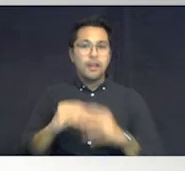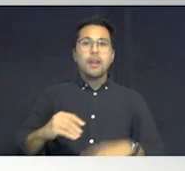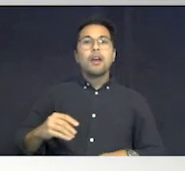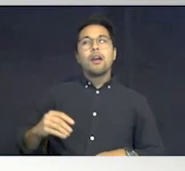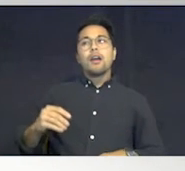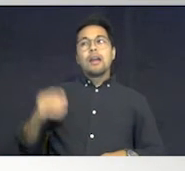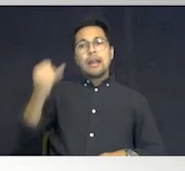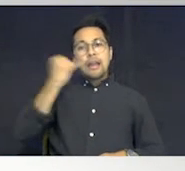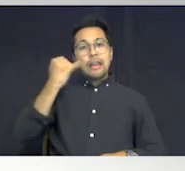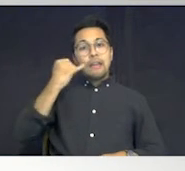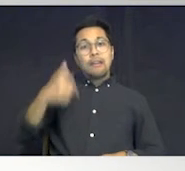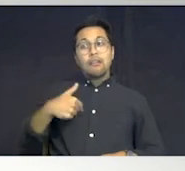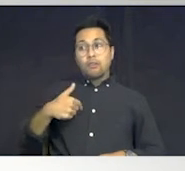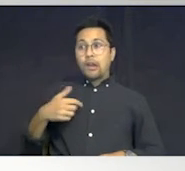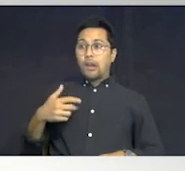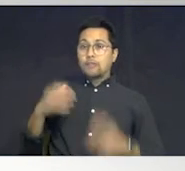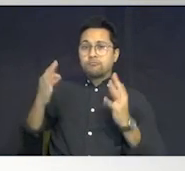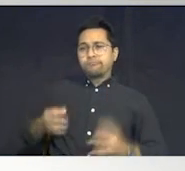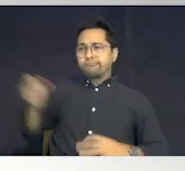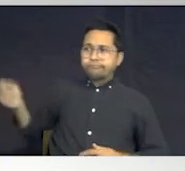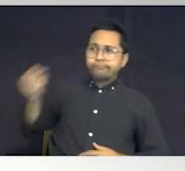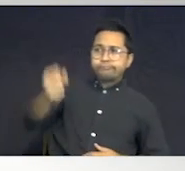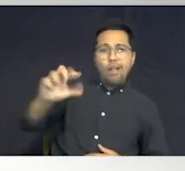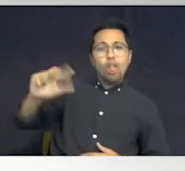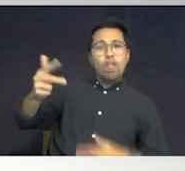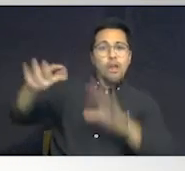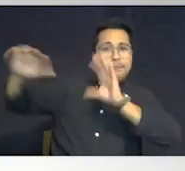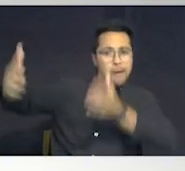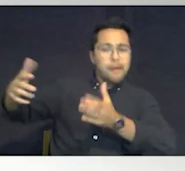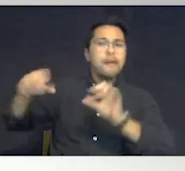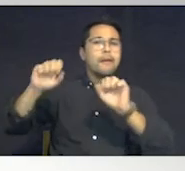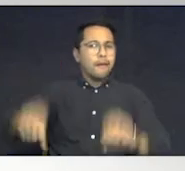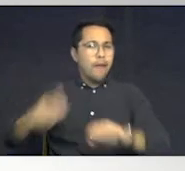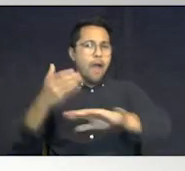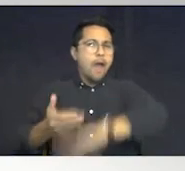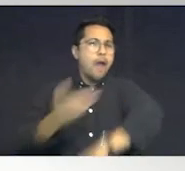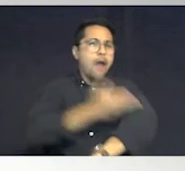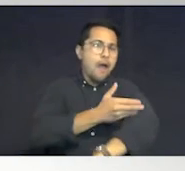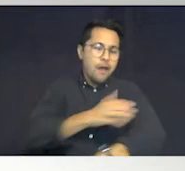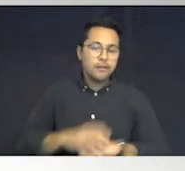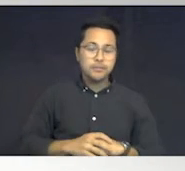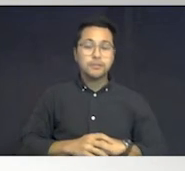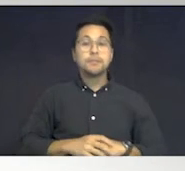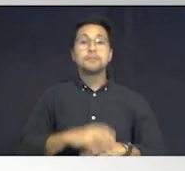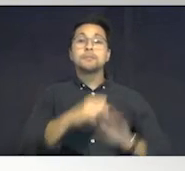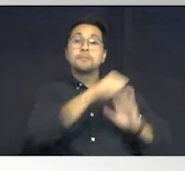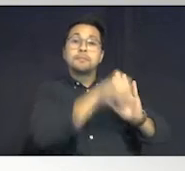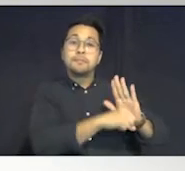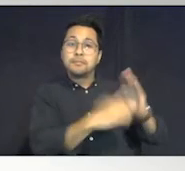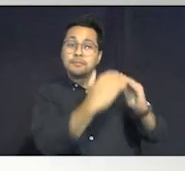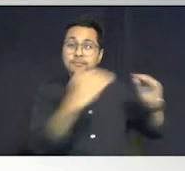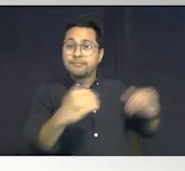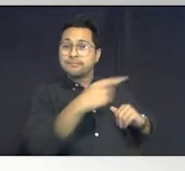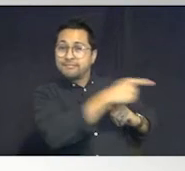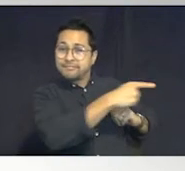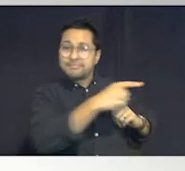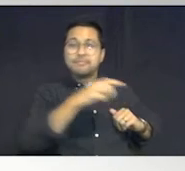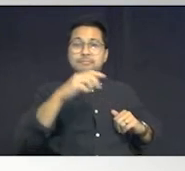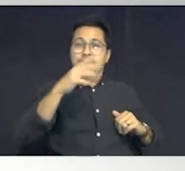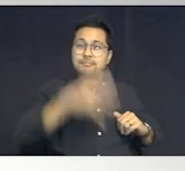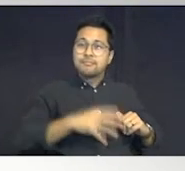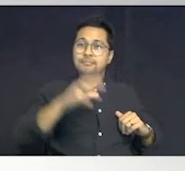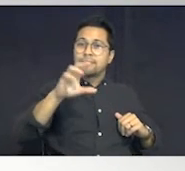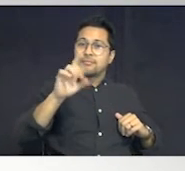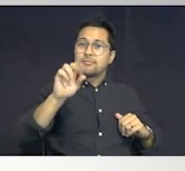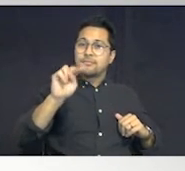party could facilitate communication and problem solving. And at the state level, Ms. Dunleavy will be going in detail about our state-sponsored